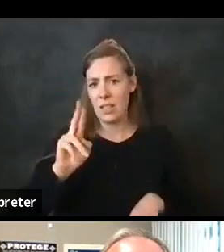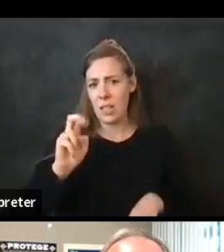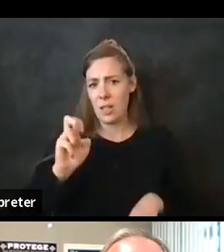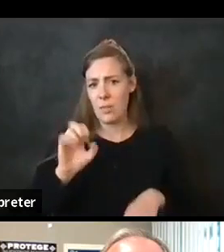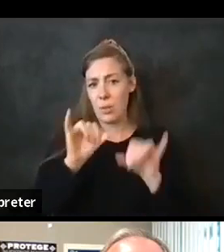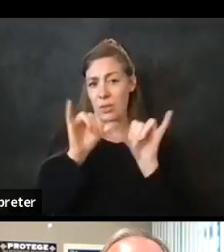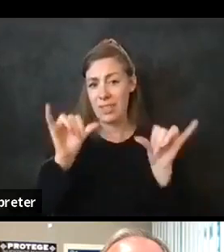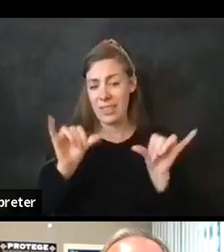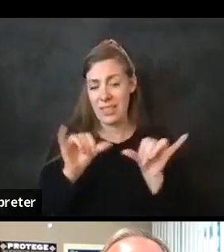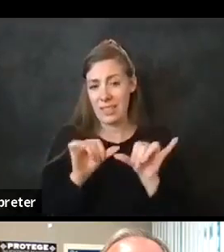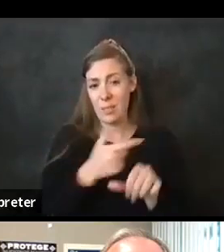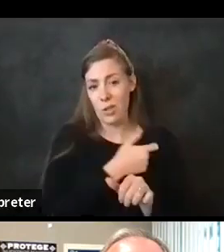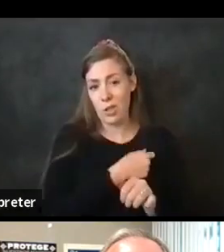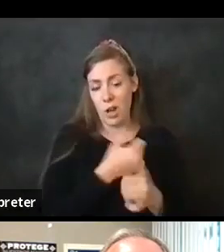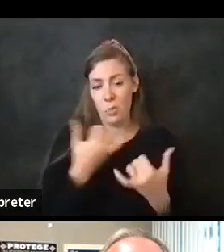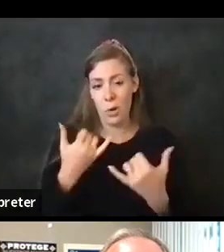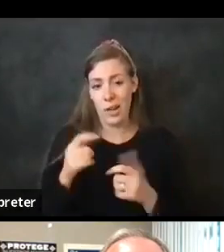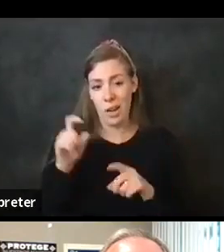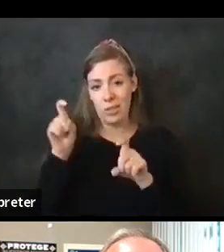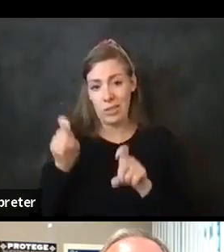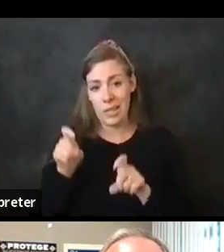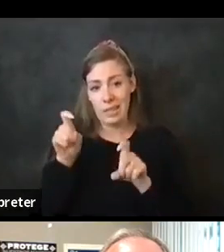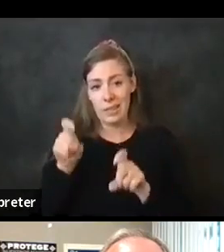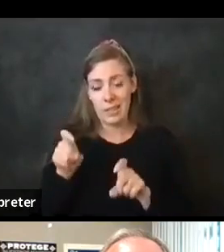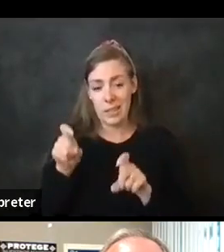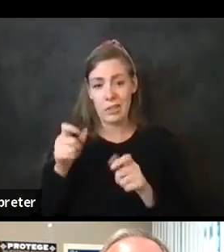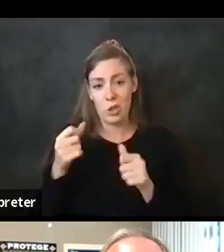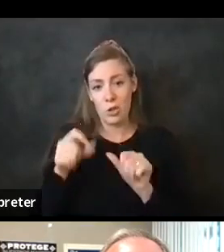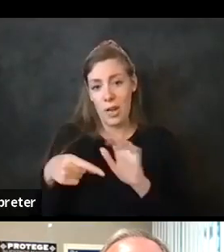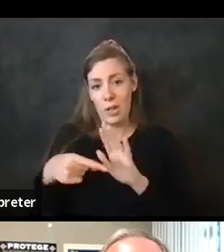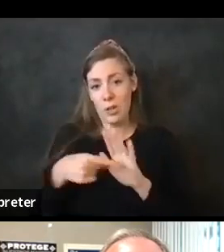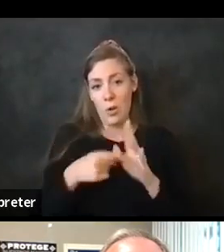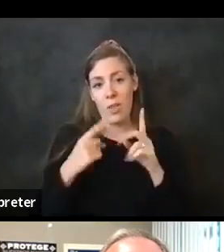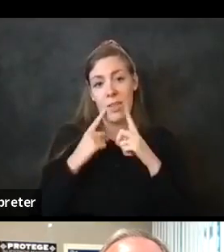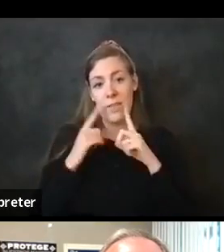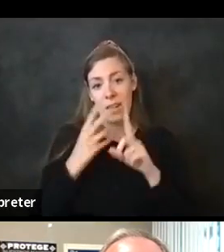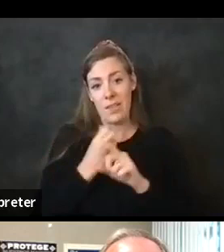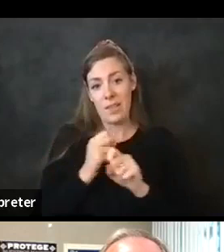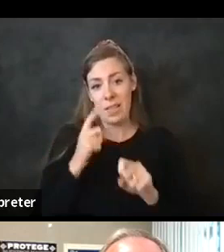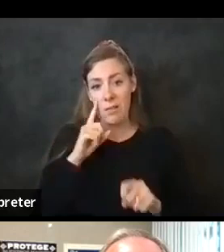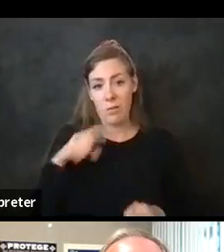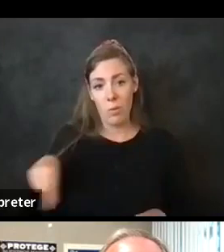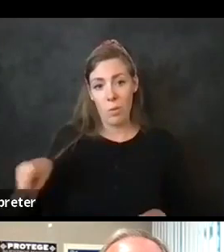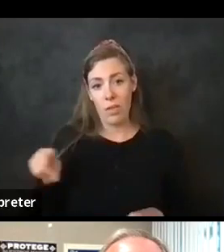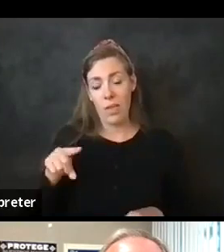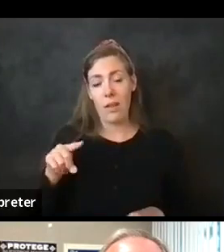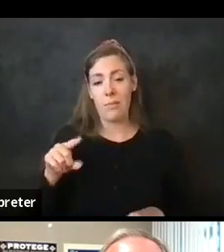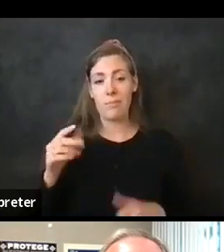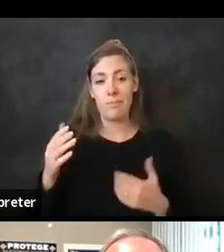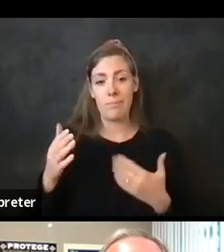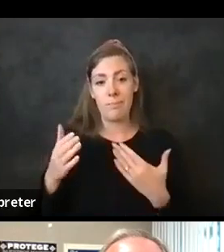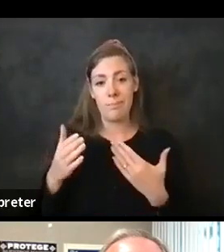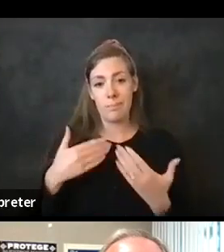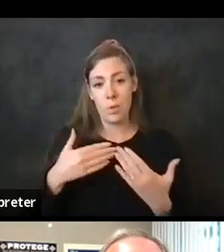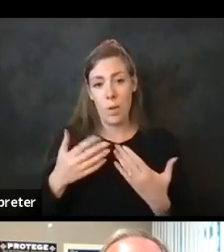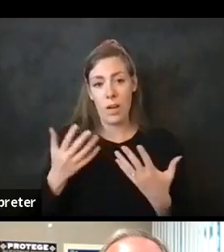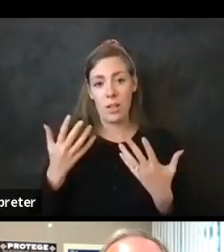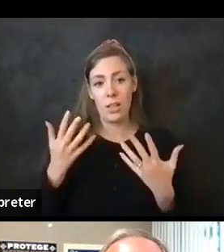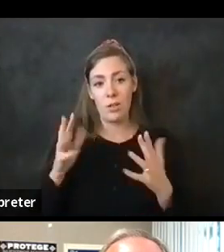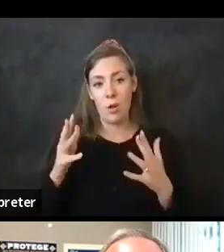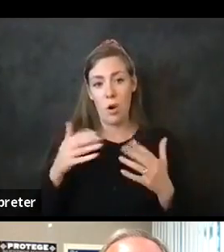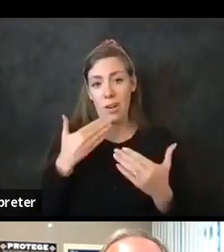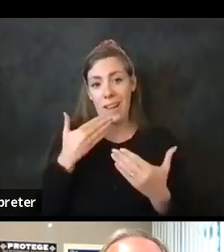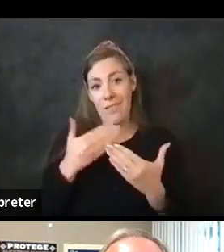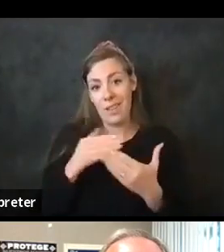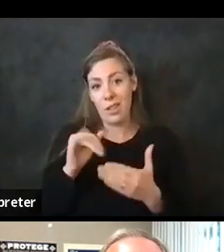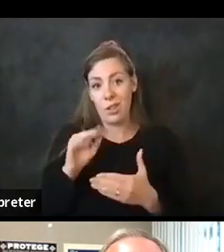this shot is being tested to show that, it is effective and safe for them, given their already very good immune